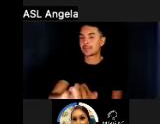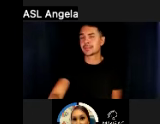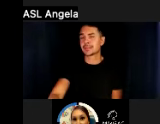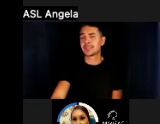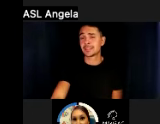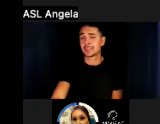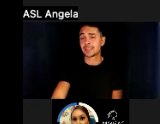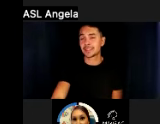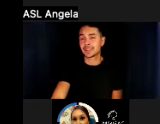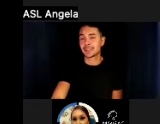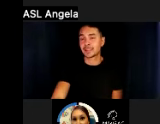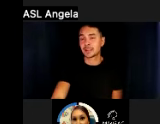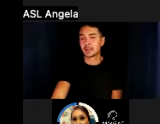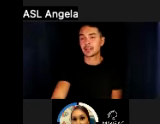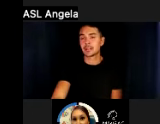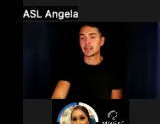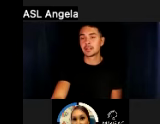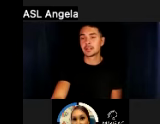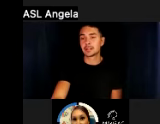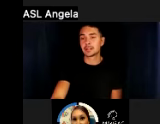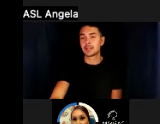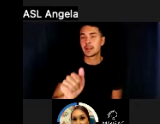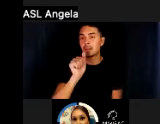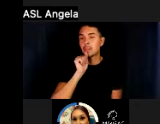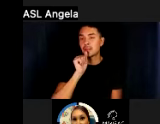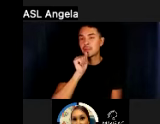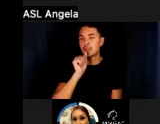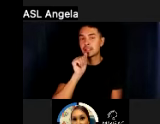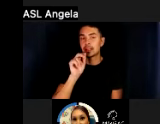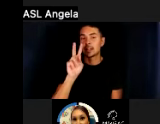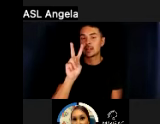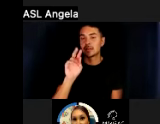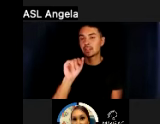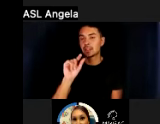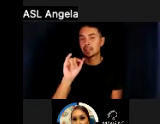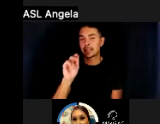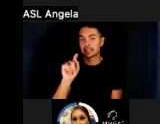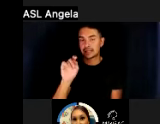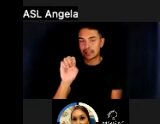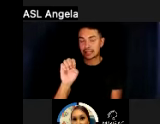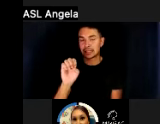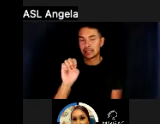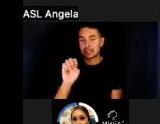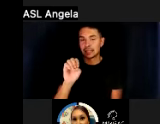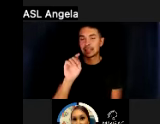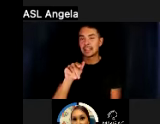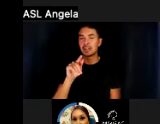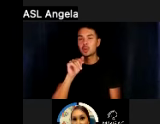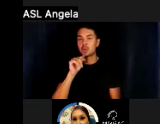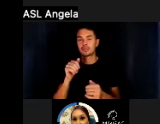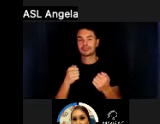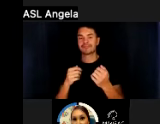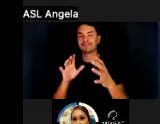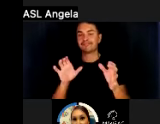wording on this slide, we have it says alleged sex offenders, right? I just think that's one of those things that's so interesting. It's